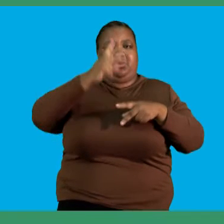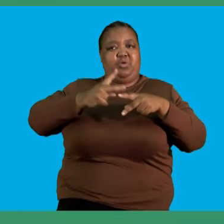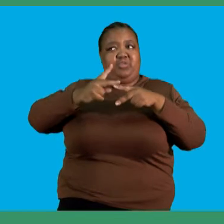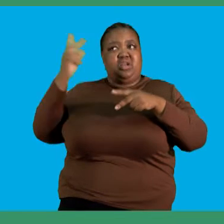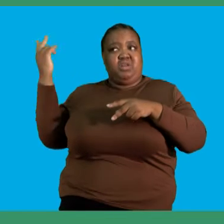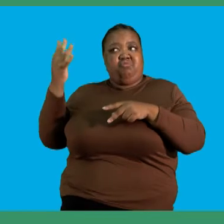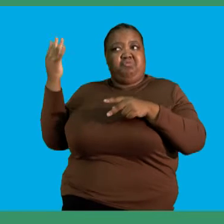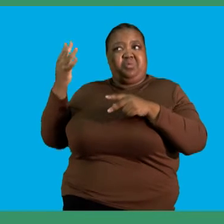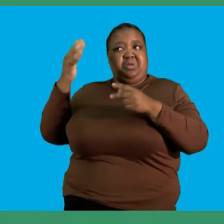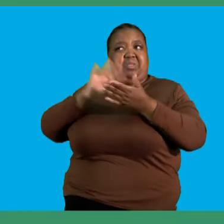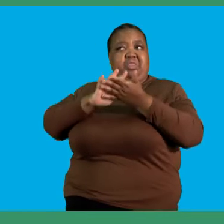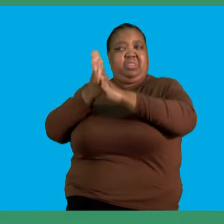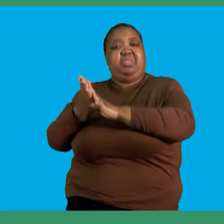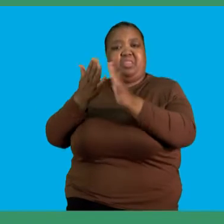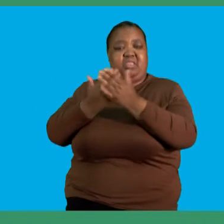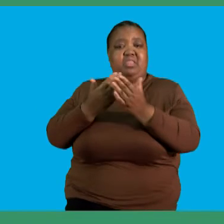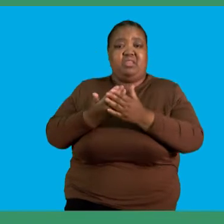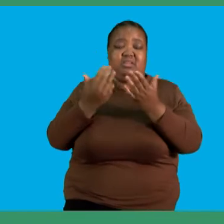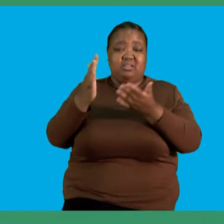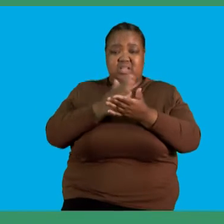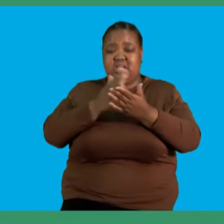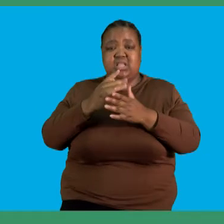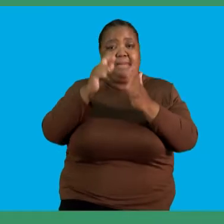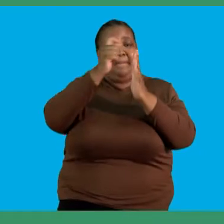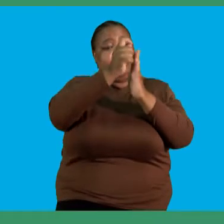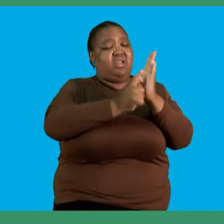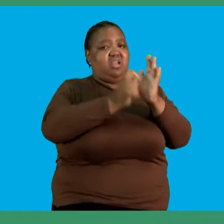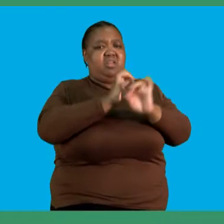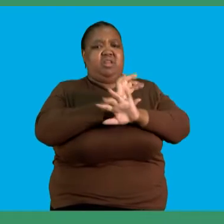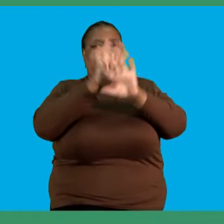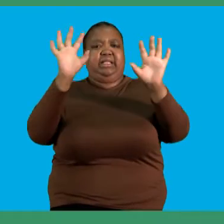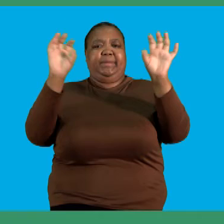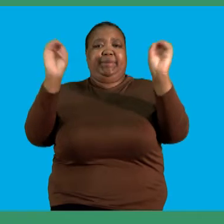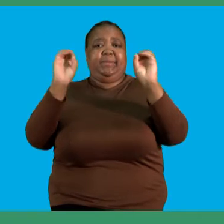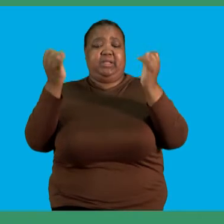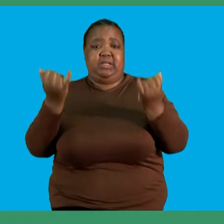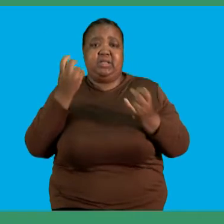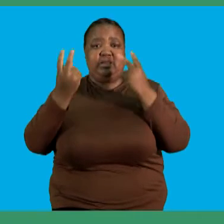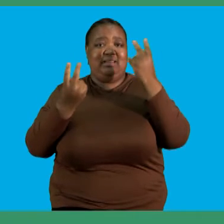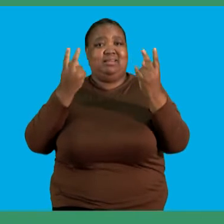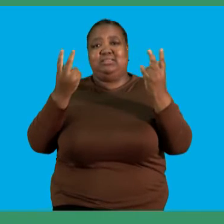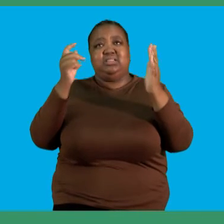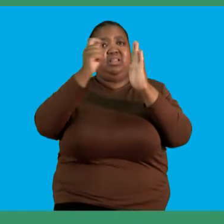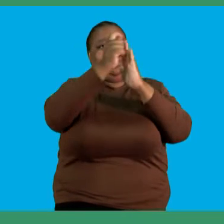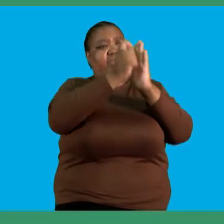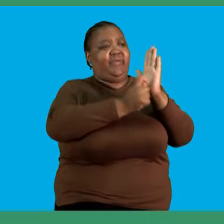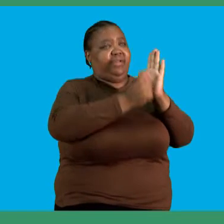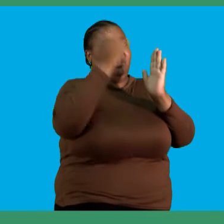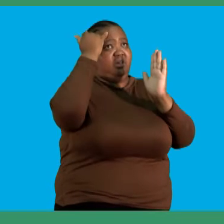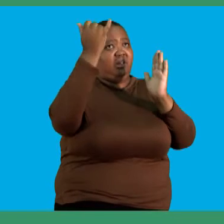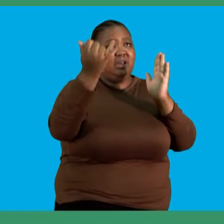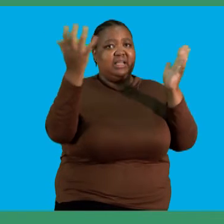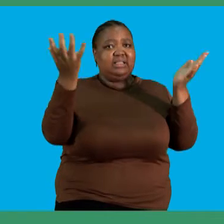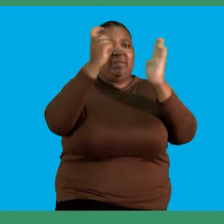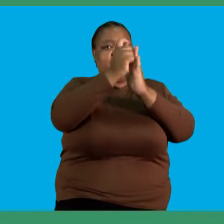not contribute to a professional presentation. So some of the handwritings may not be clear. As you can see there, you